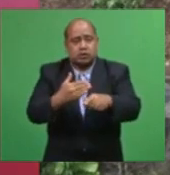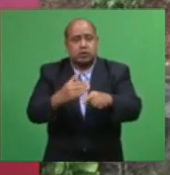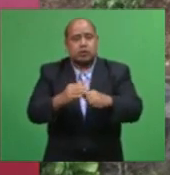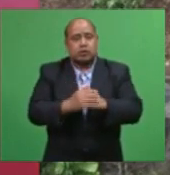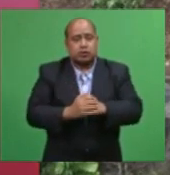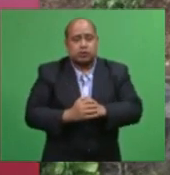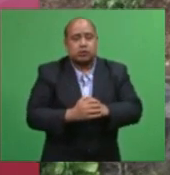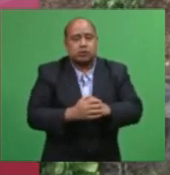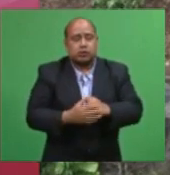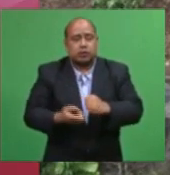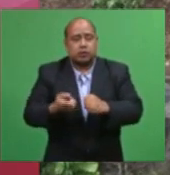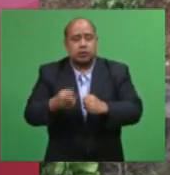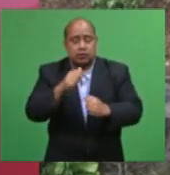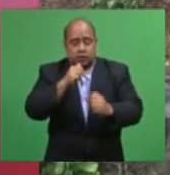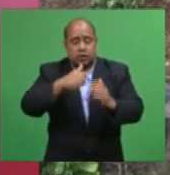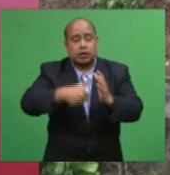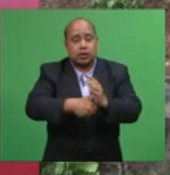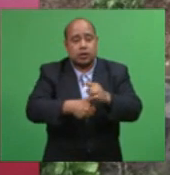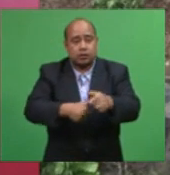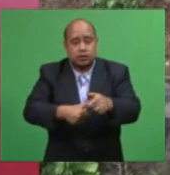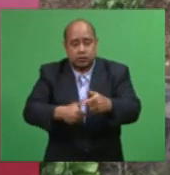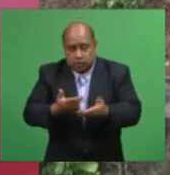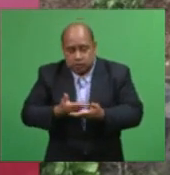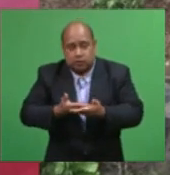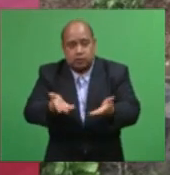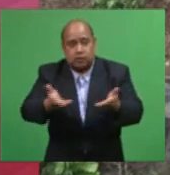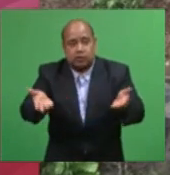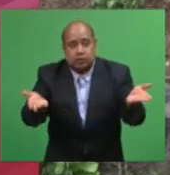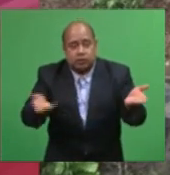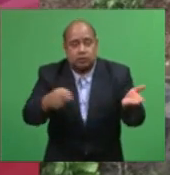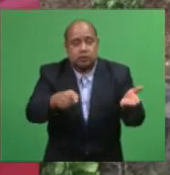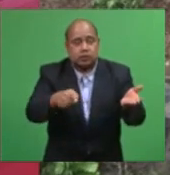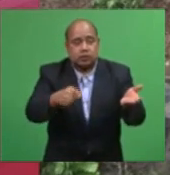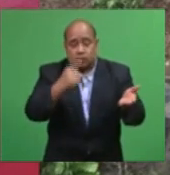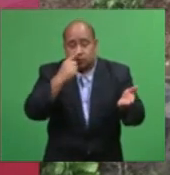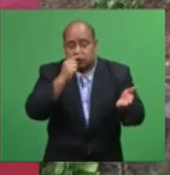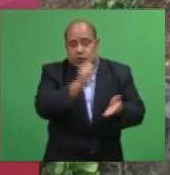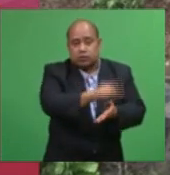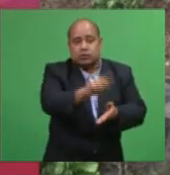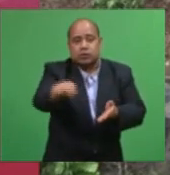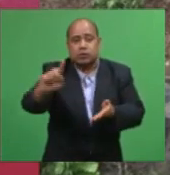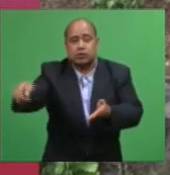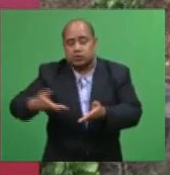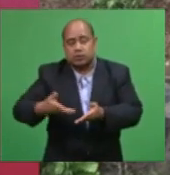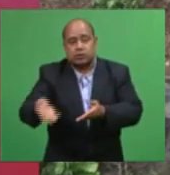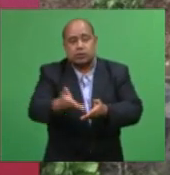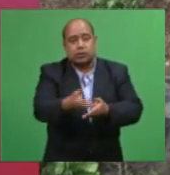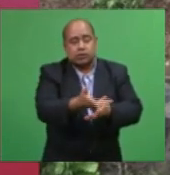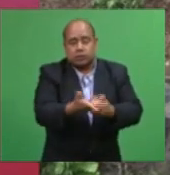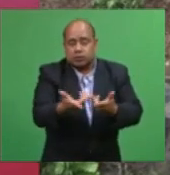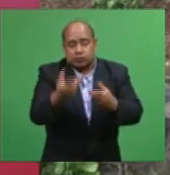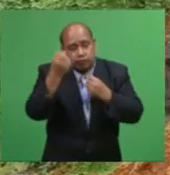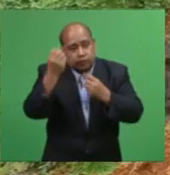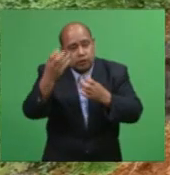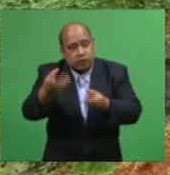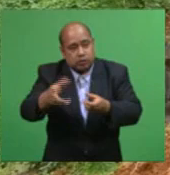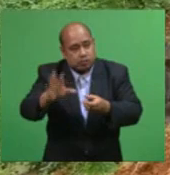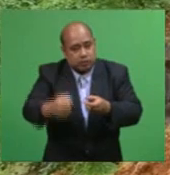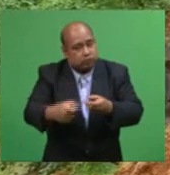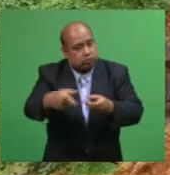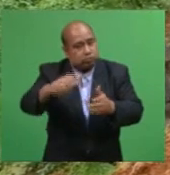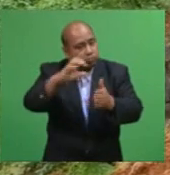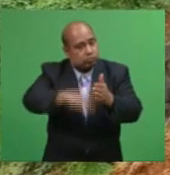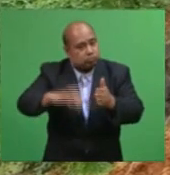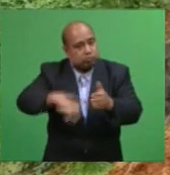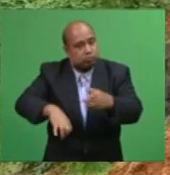letters have been given to all others as a precautionary measure as well, to keep them informed that they should not be doing any excavations without prior